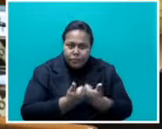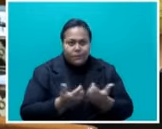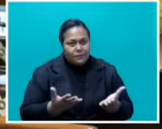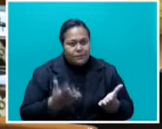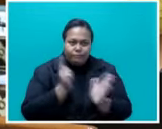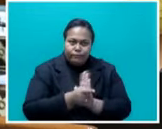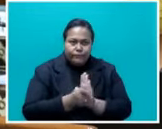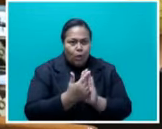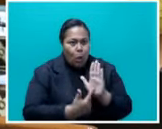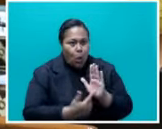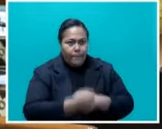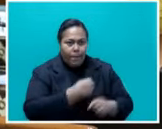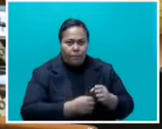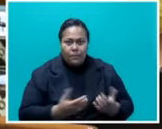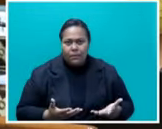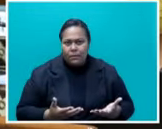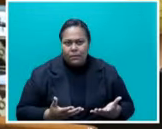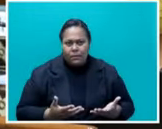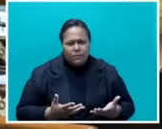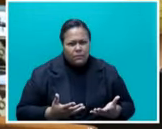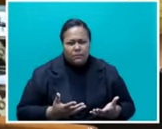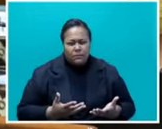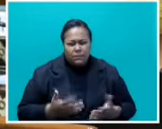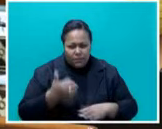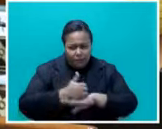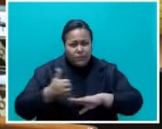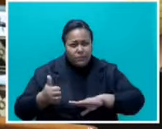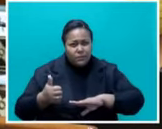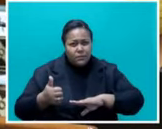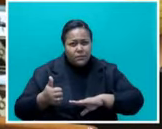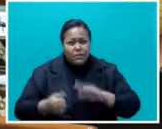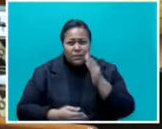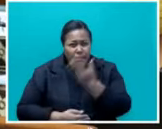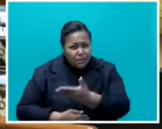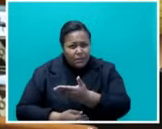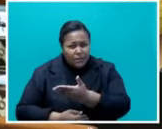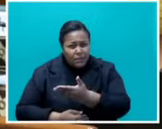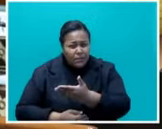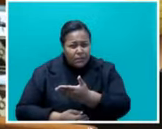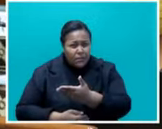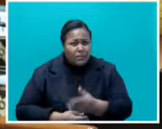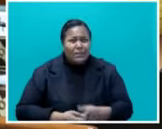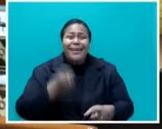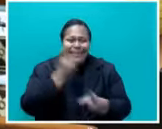But, this is a government, Mr. Speaker, this is a government which governs through